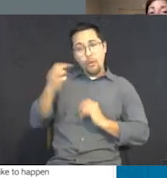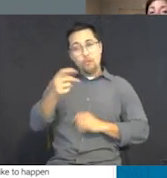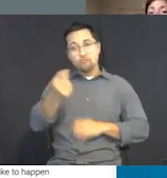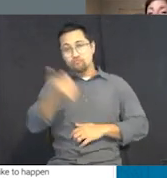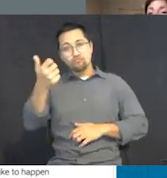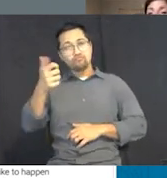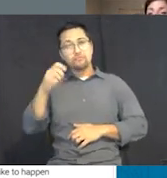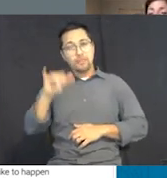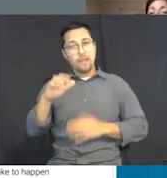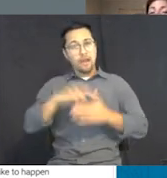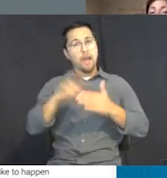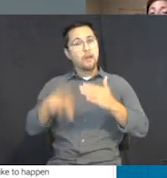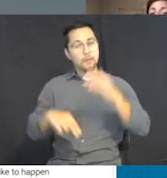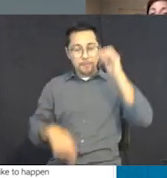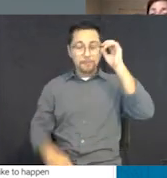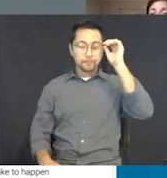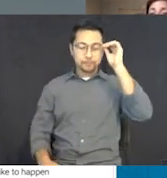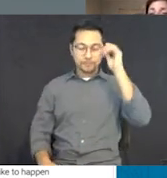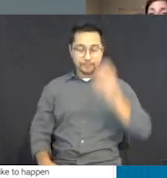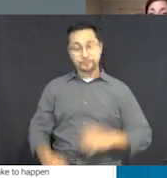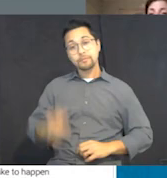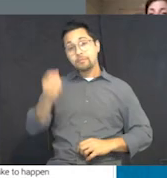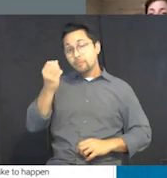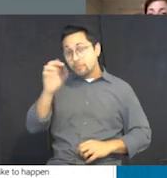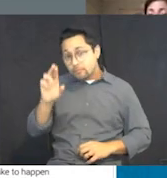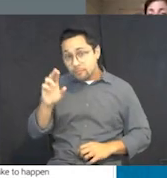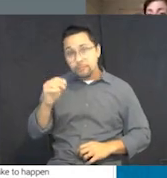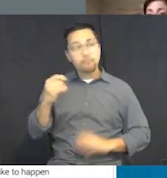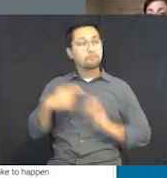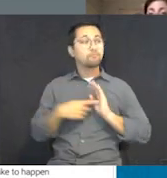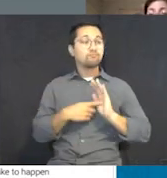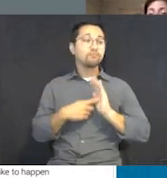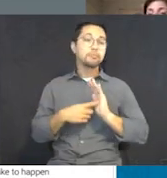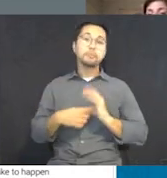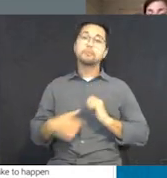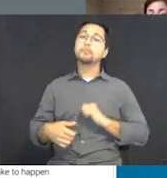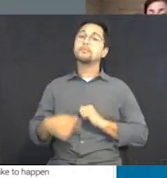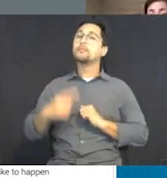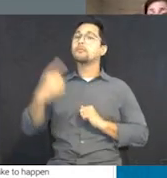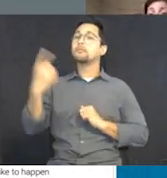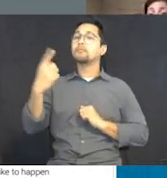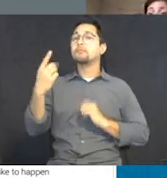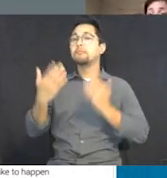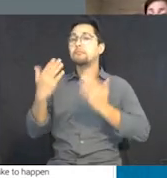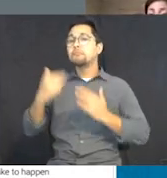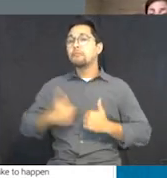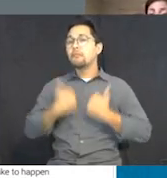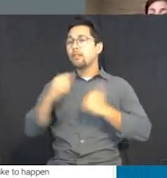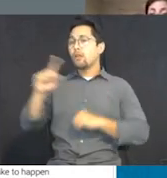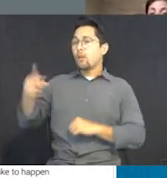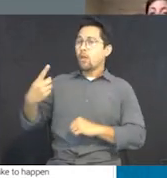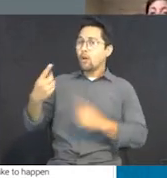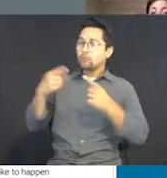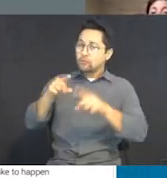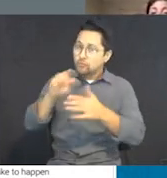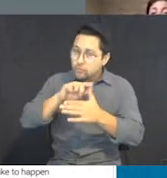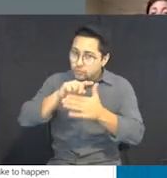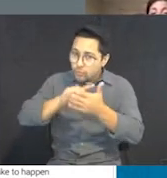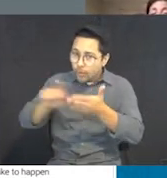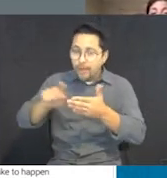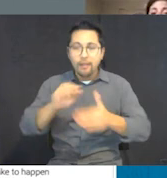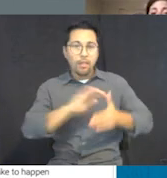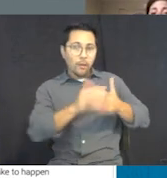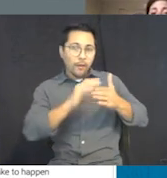system and pause the outcomes, because you don't need to know that there's no motion detected in the living room because nobody's in the home for